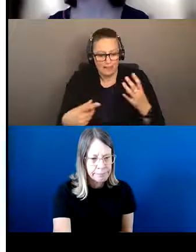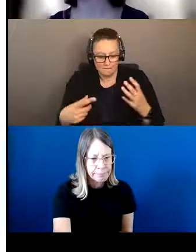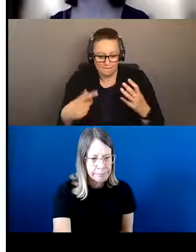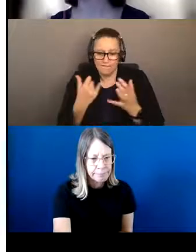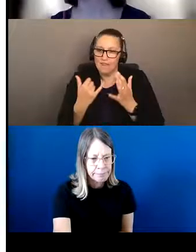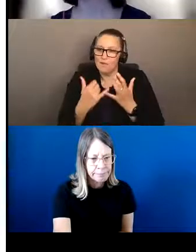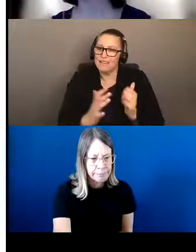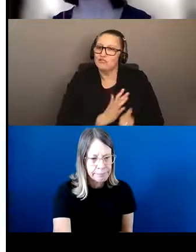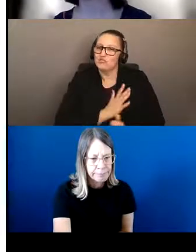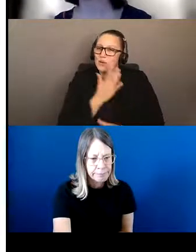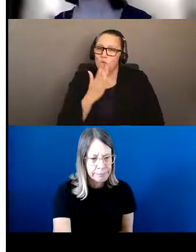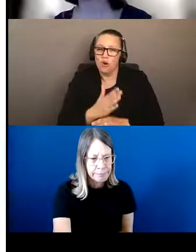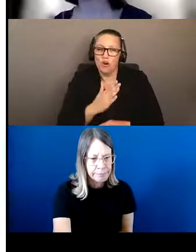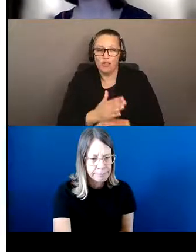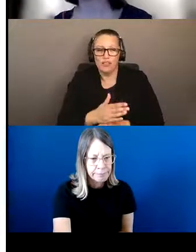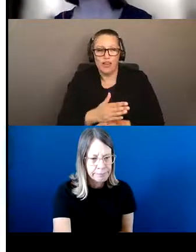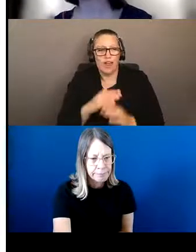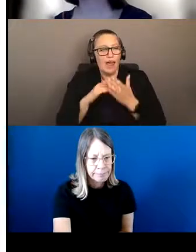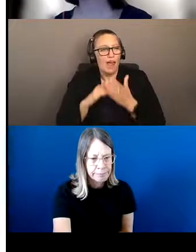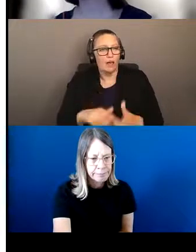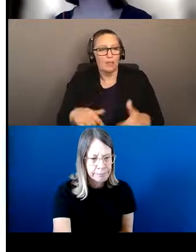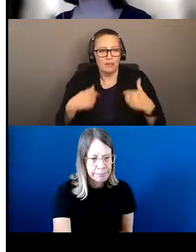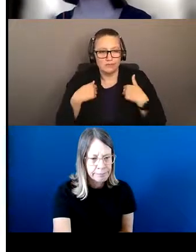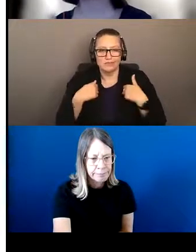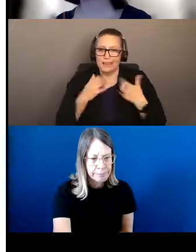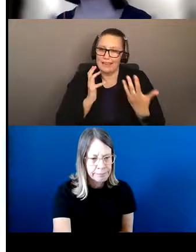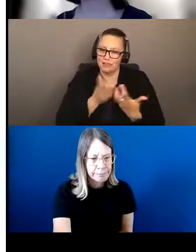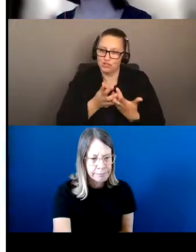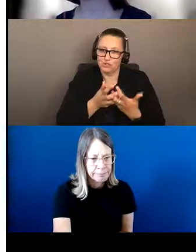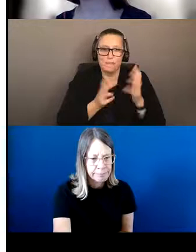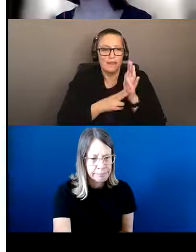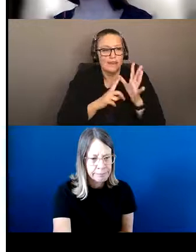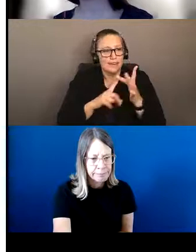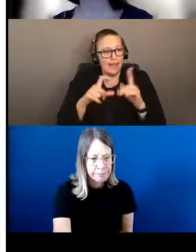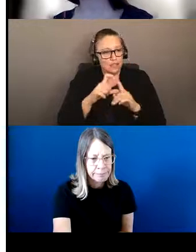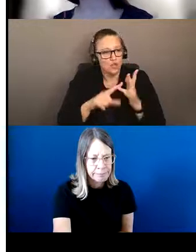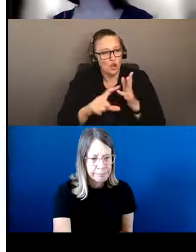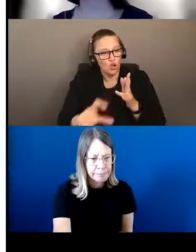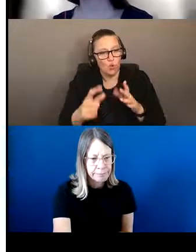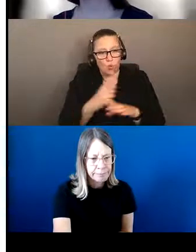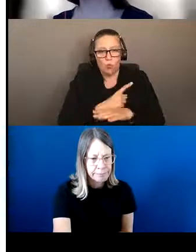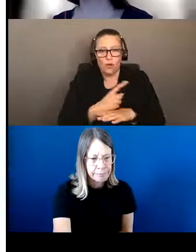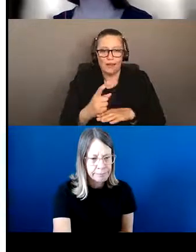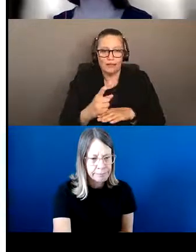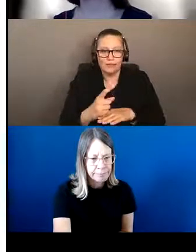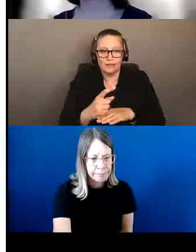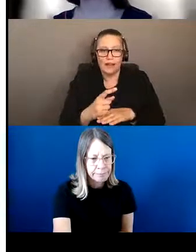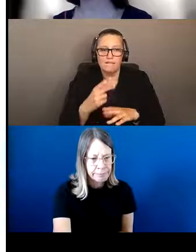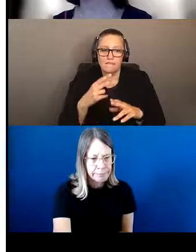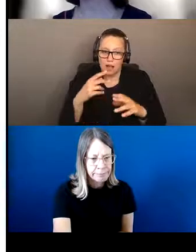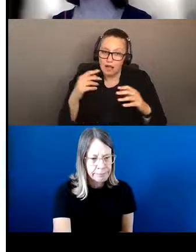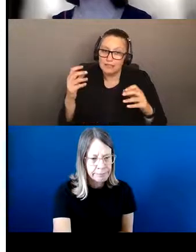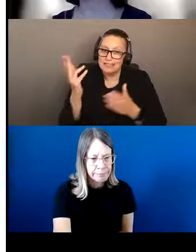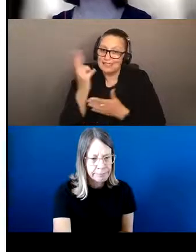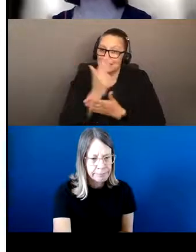that engaged with this area. A NAIDOC Week banner designed by Lucy Simpson, sketches for Shine, created for the City of